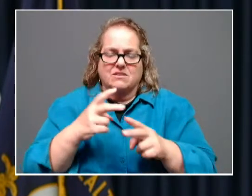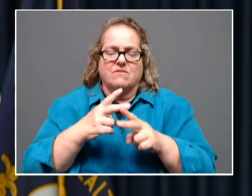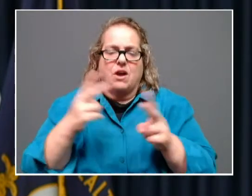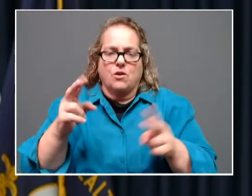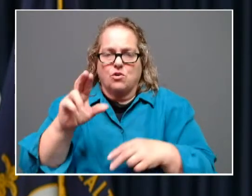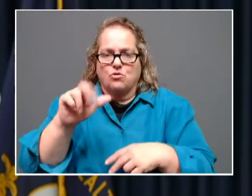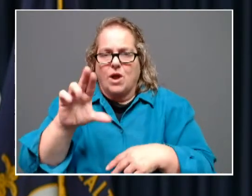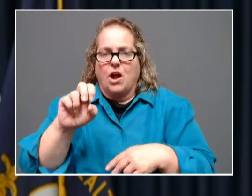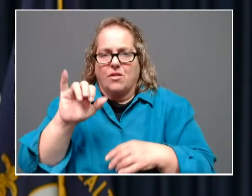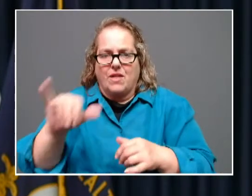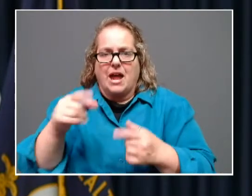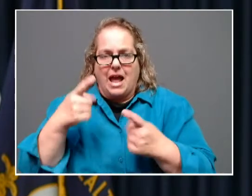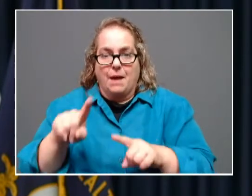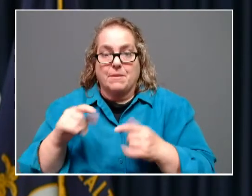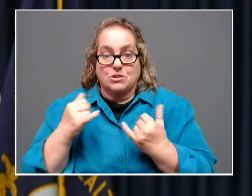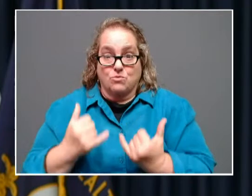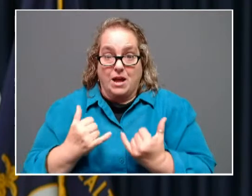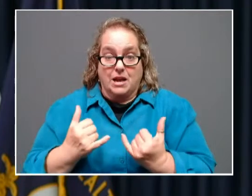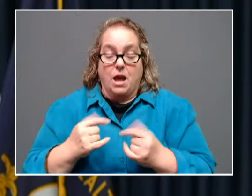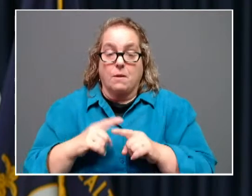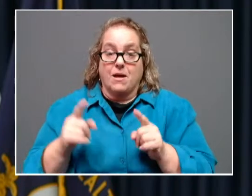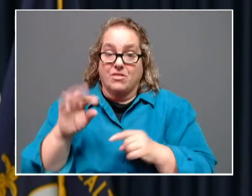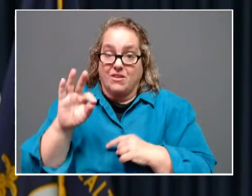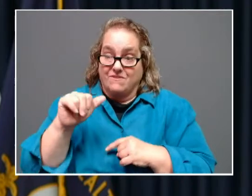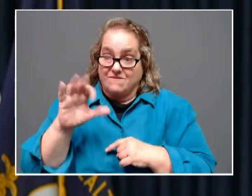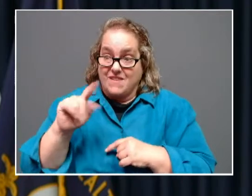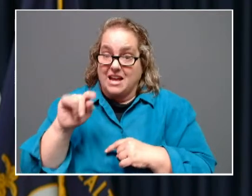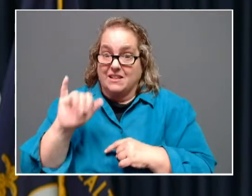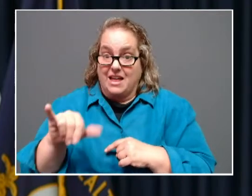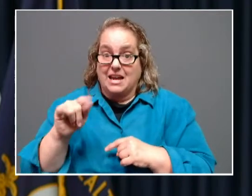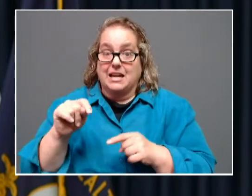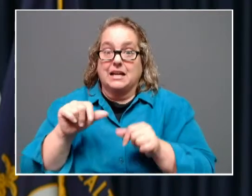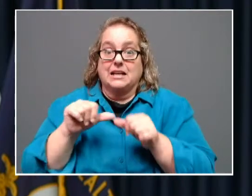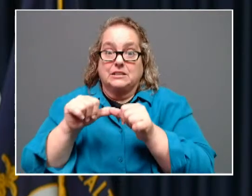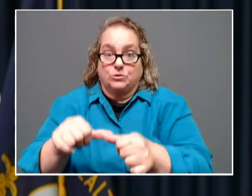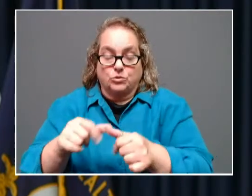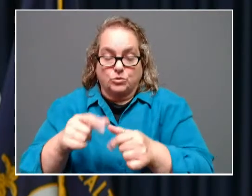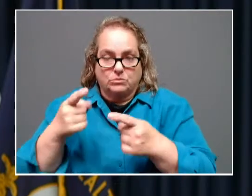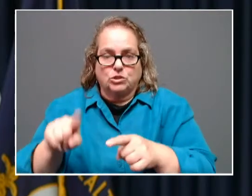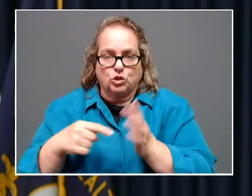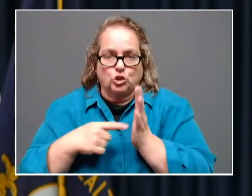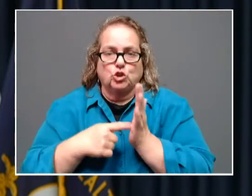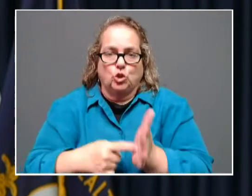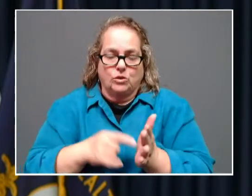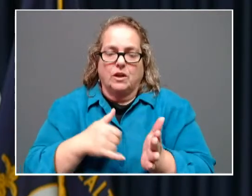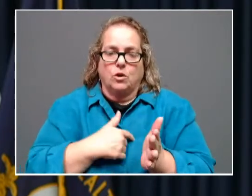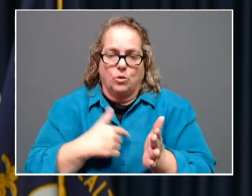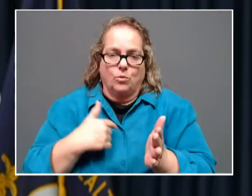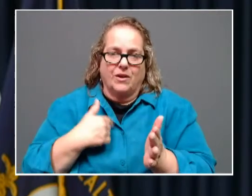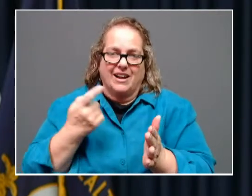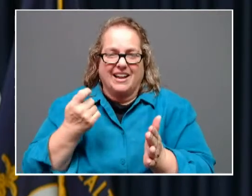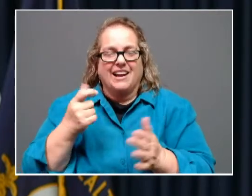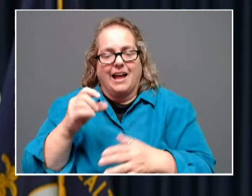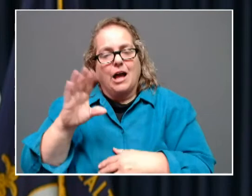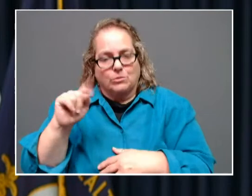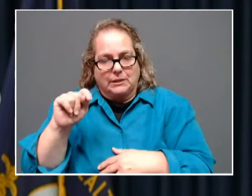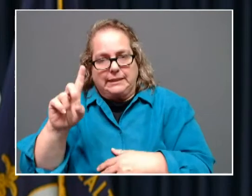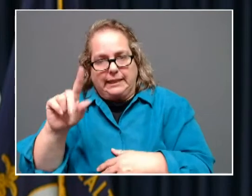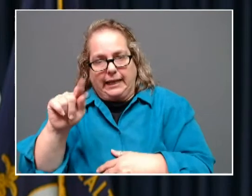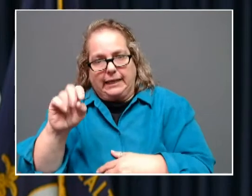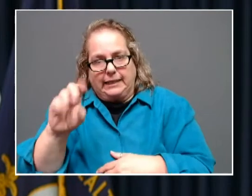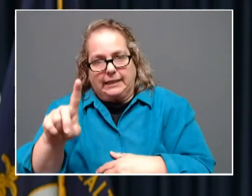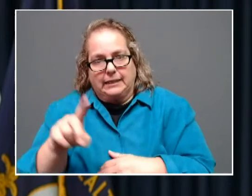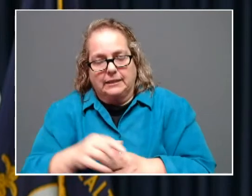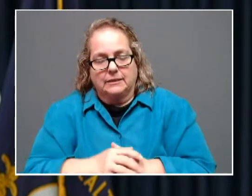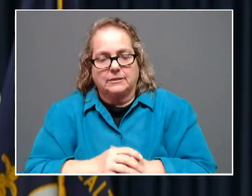happens right now, but the fact that it continues to happen, I think, shows that we're more than a little outdated on that